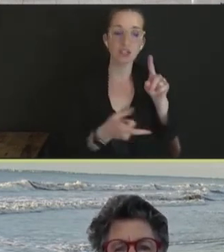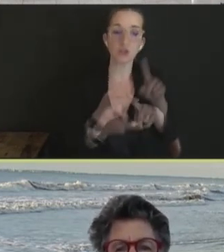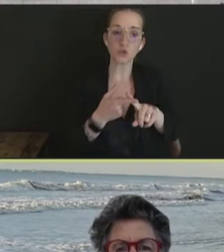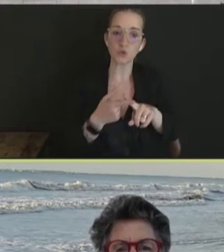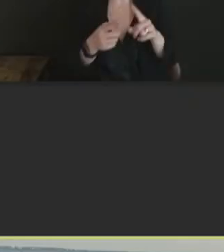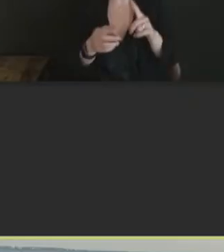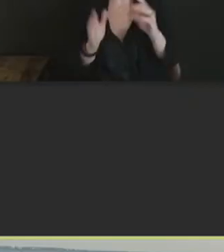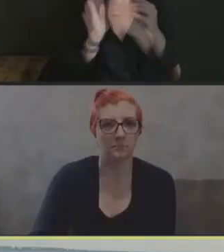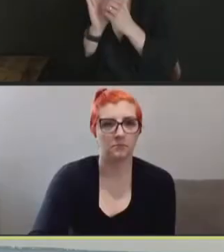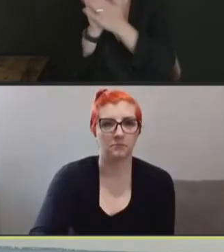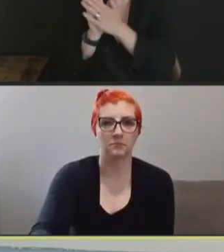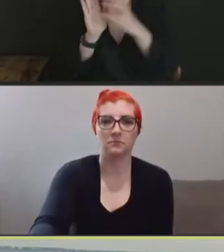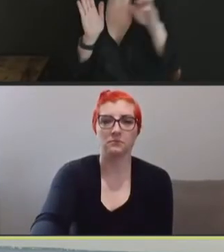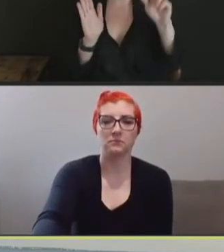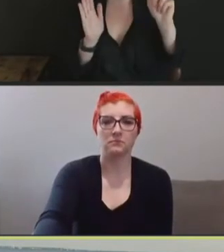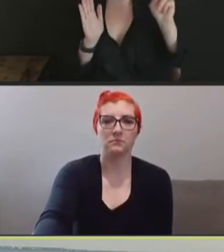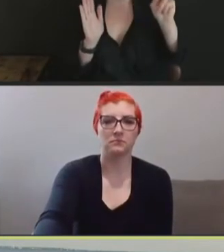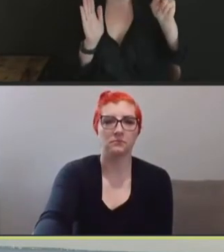slide.